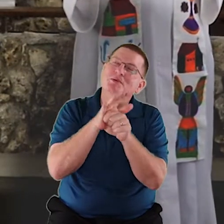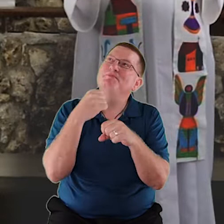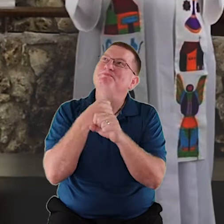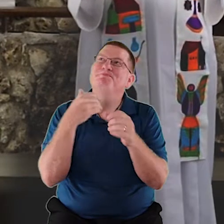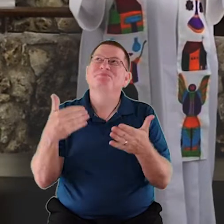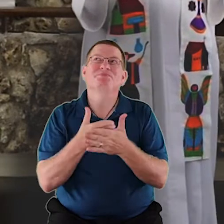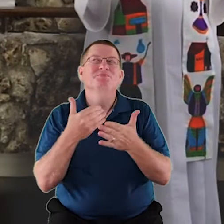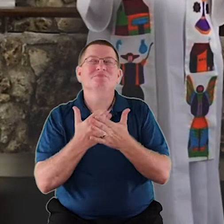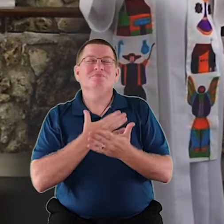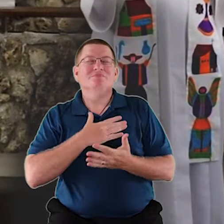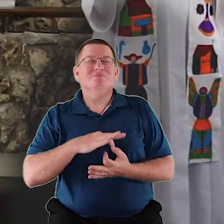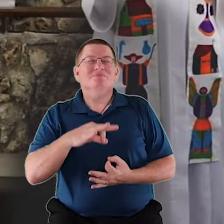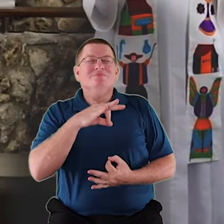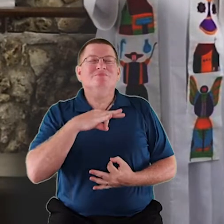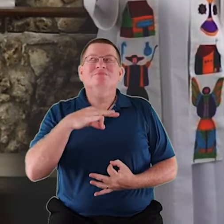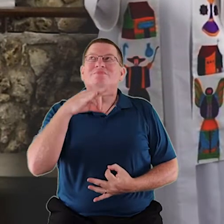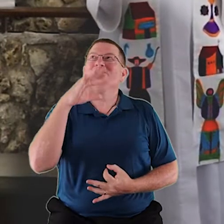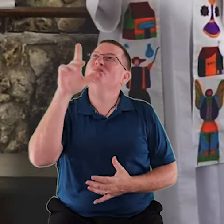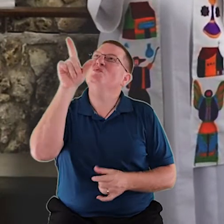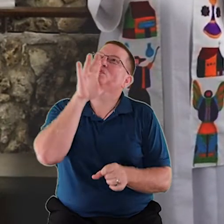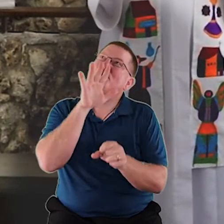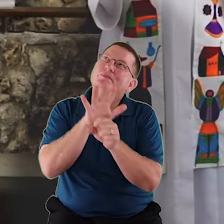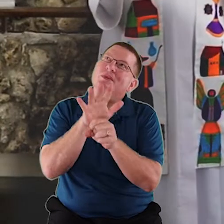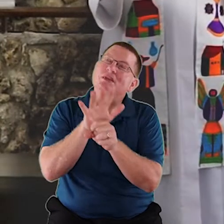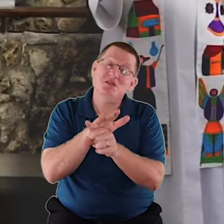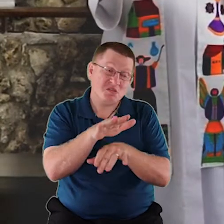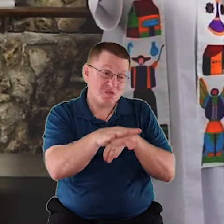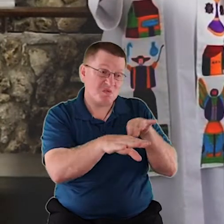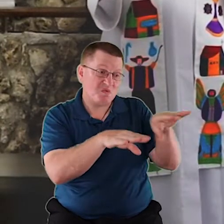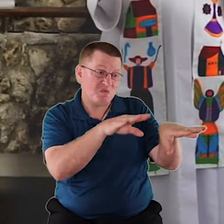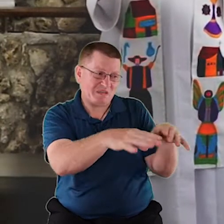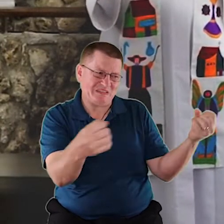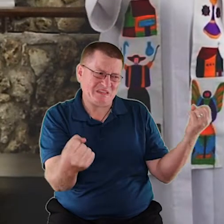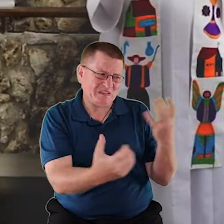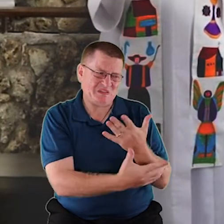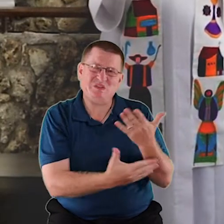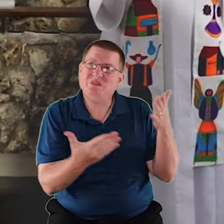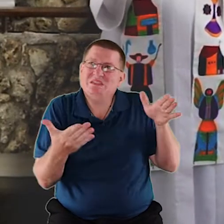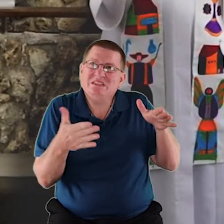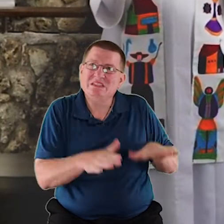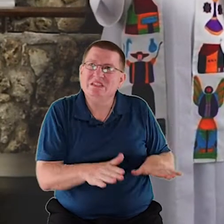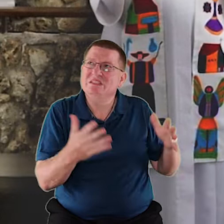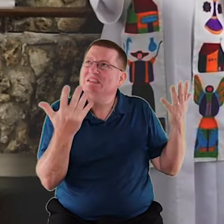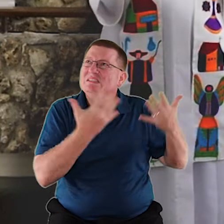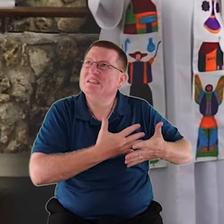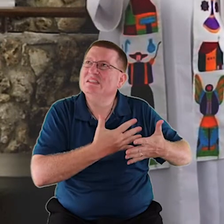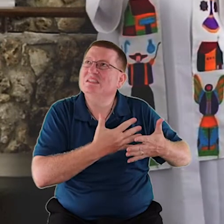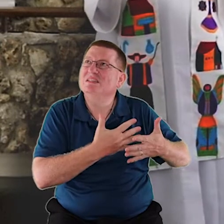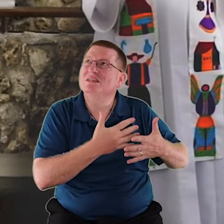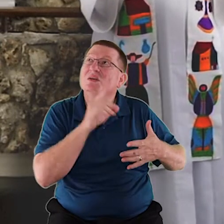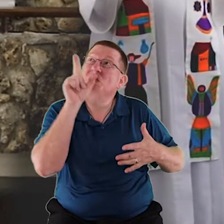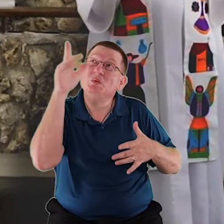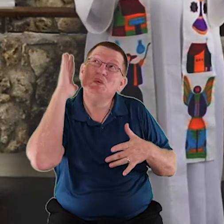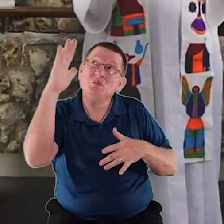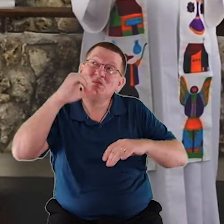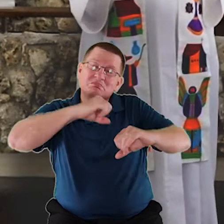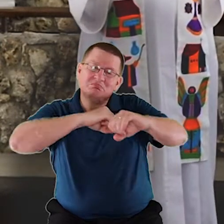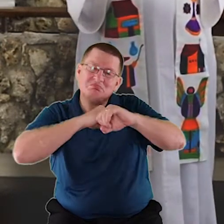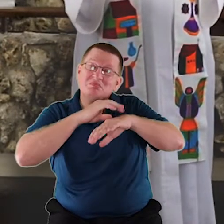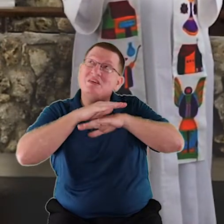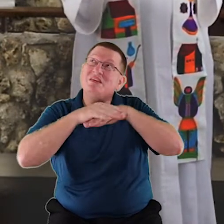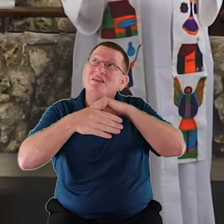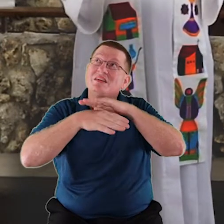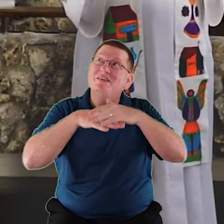and restore our soul. You promise that though we walk haunted by the shadow of death, you comfort and guide